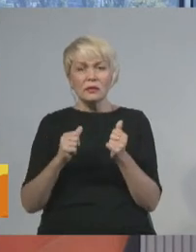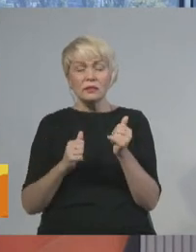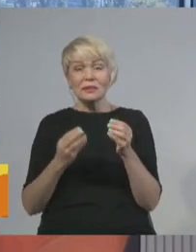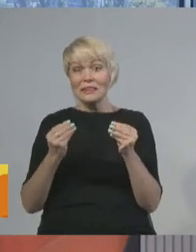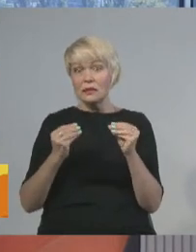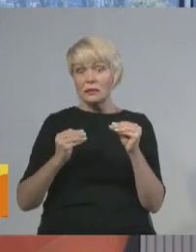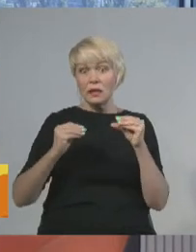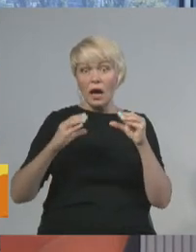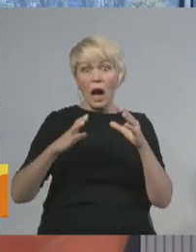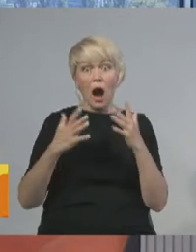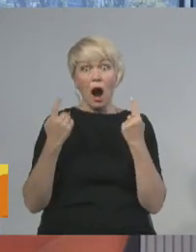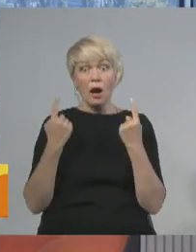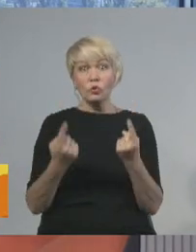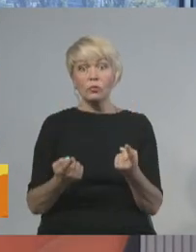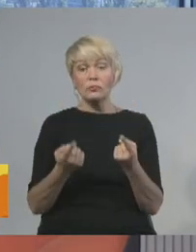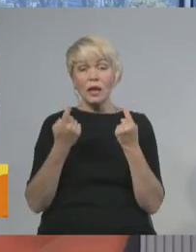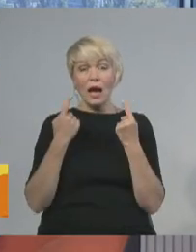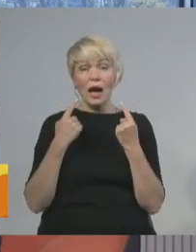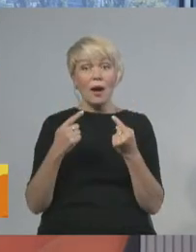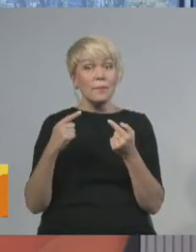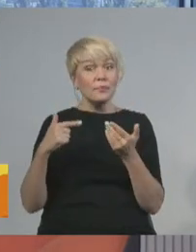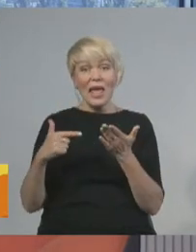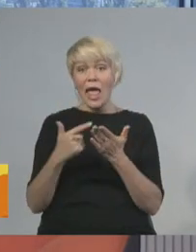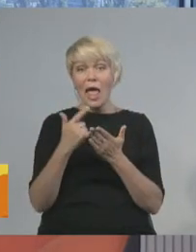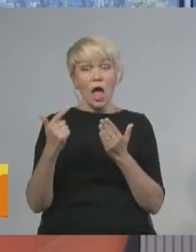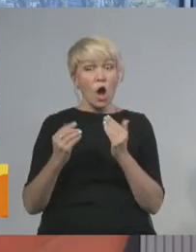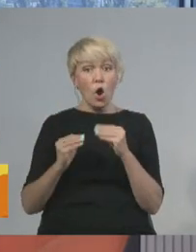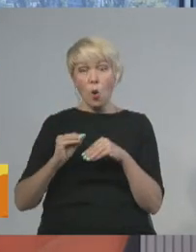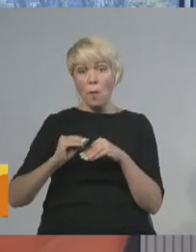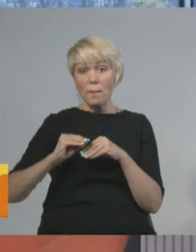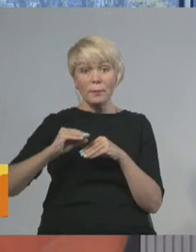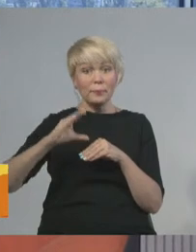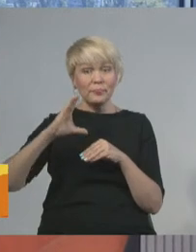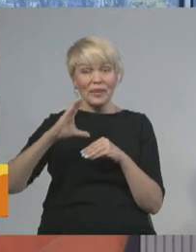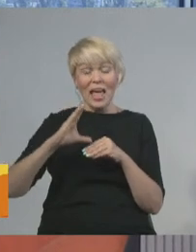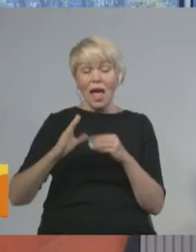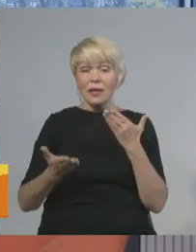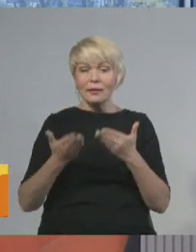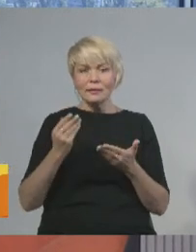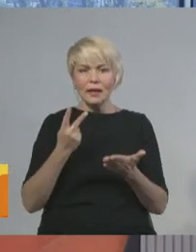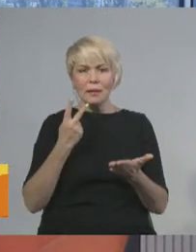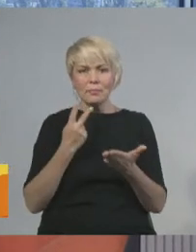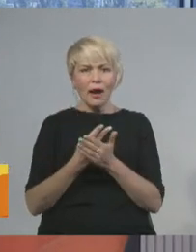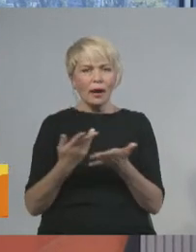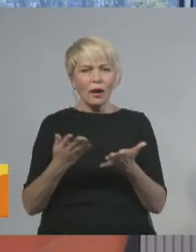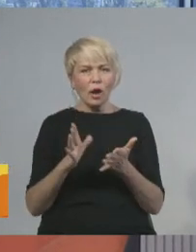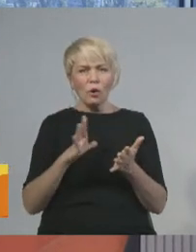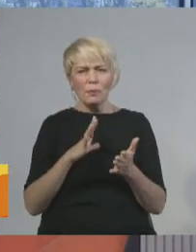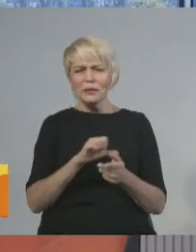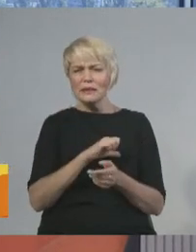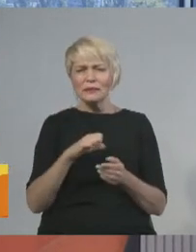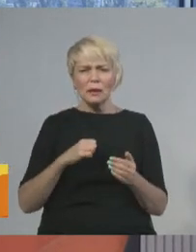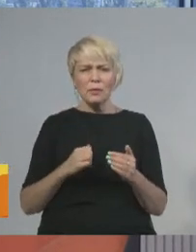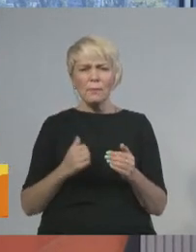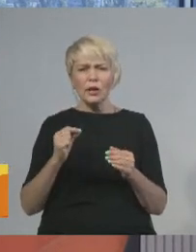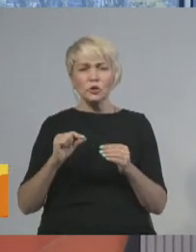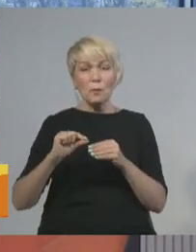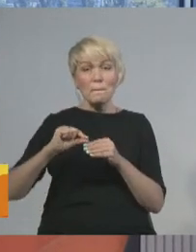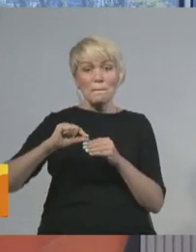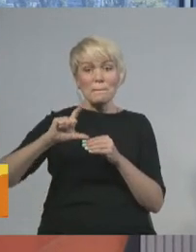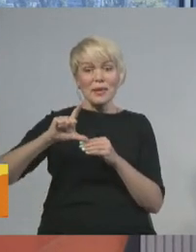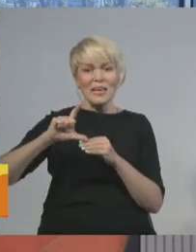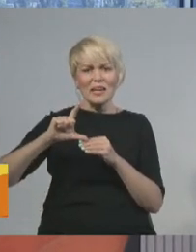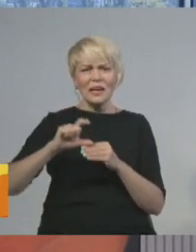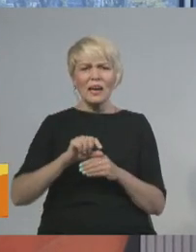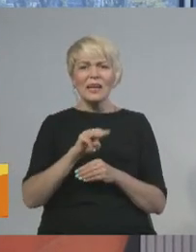uh their subscription increased after it was worn by bezos if you take a look